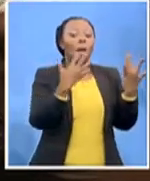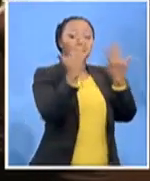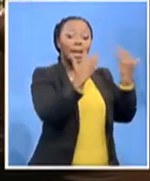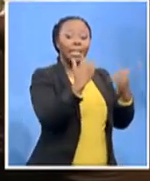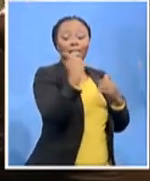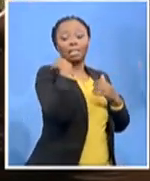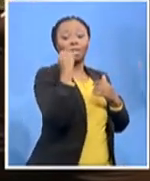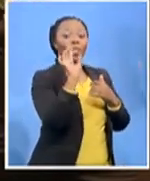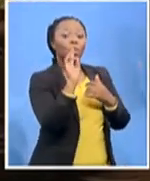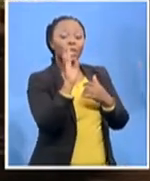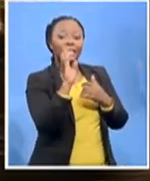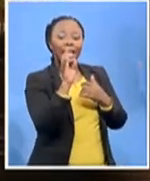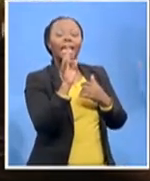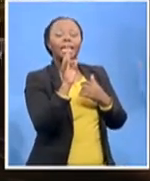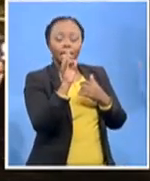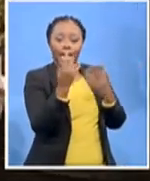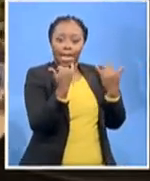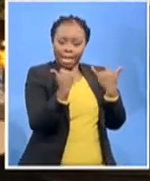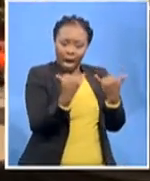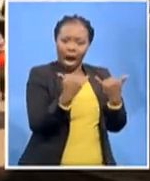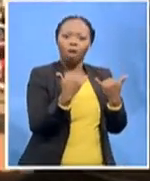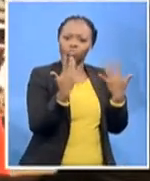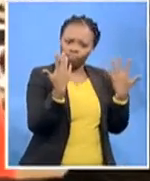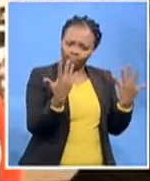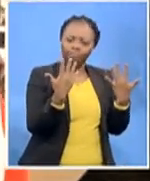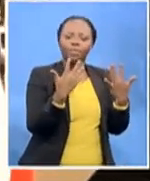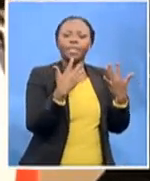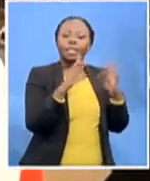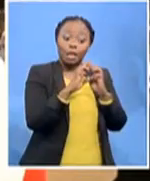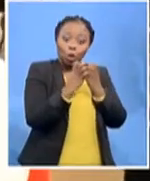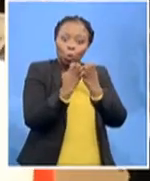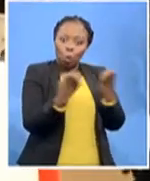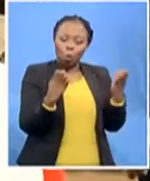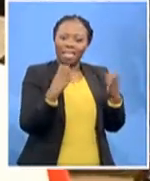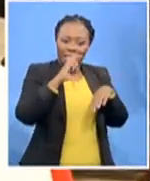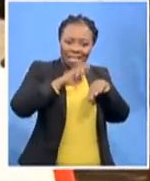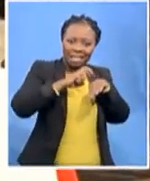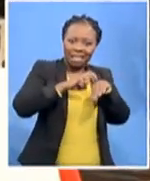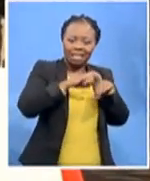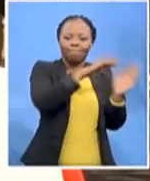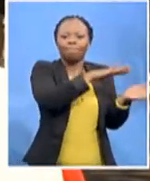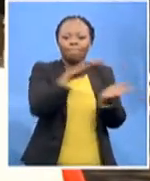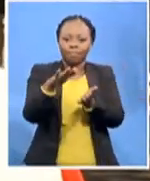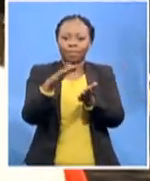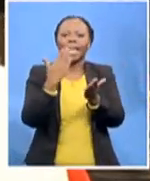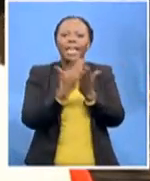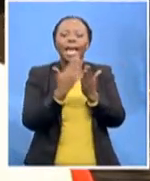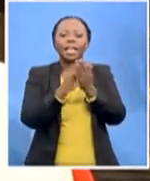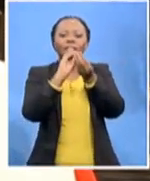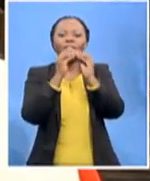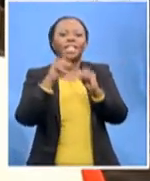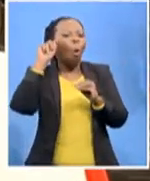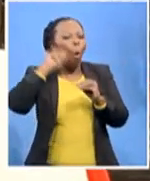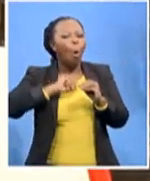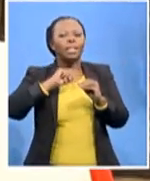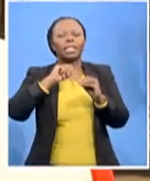that we inject necessary resources so that we deal with the aging infrastructure. Durban Municipality Water. If you can drive around the